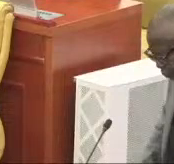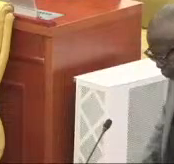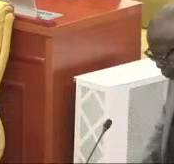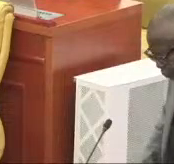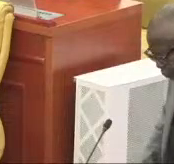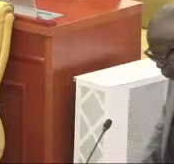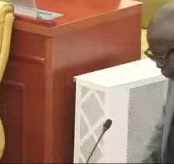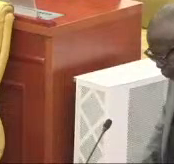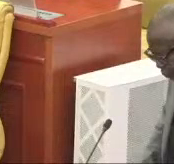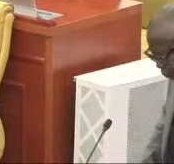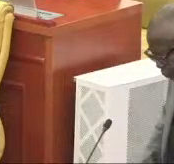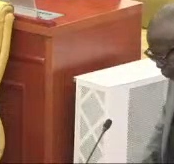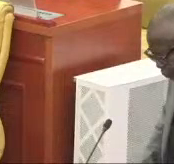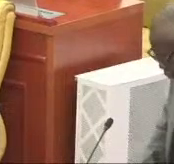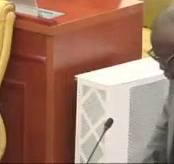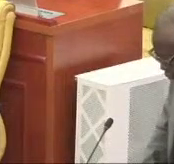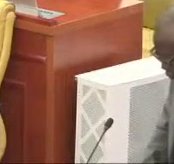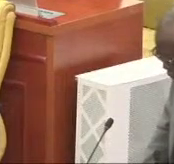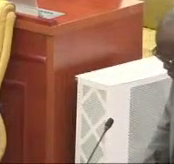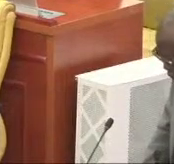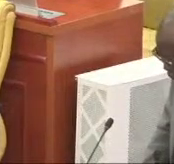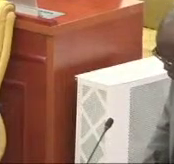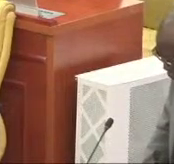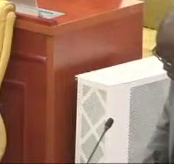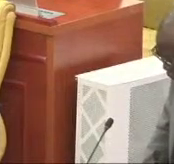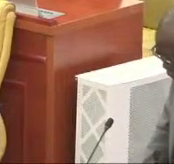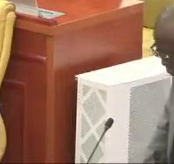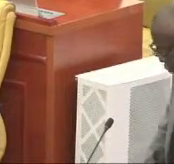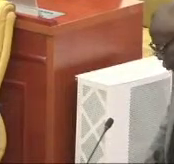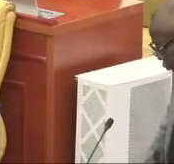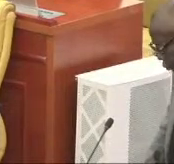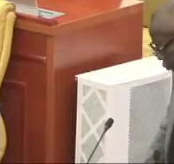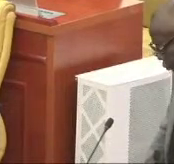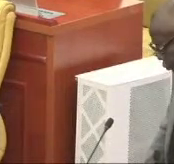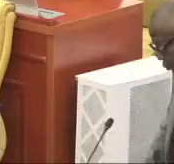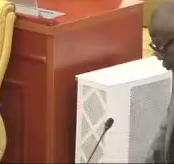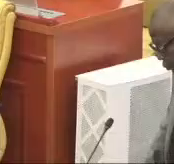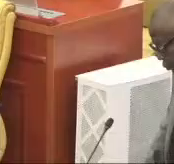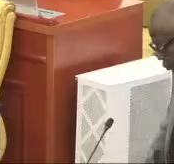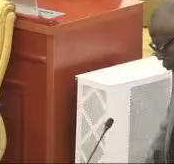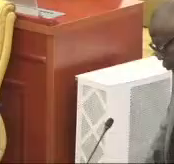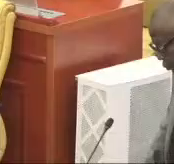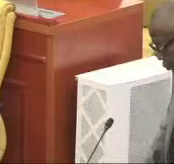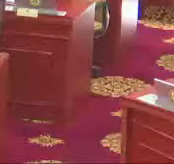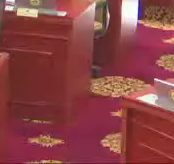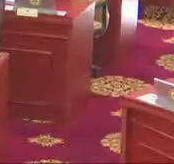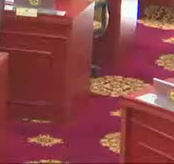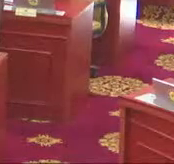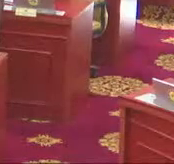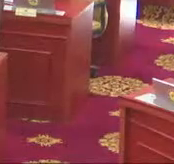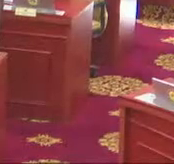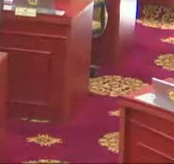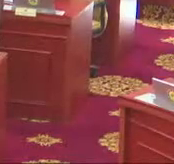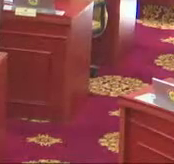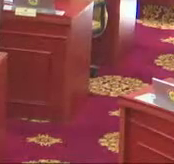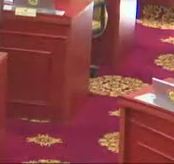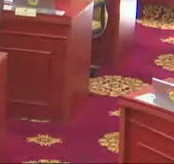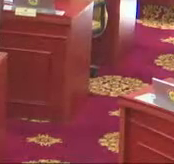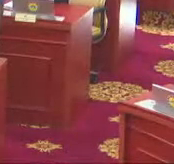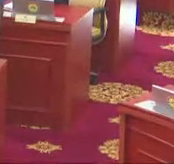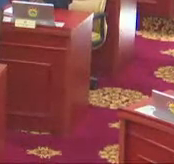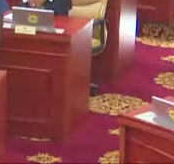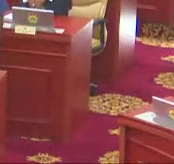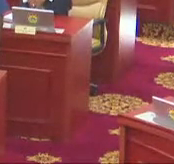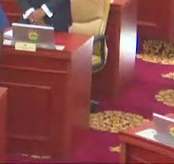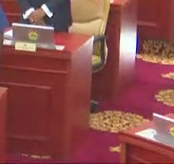integrity and courage, that through the labors of government, this land and people may be well and truly served,